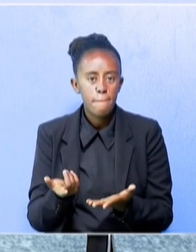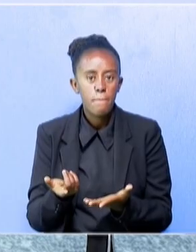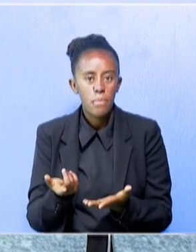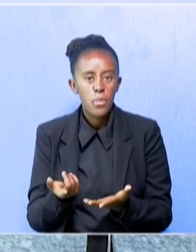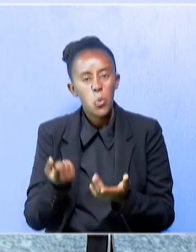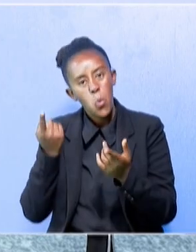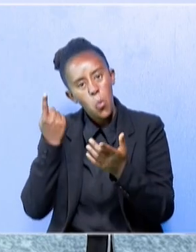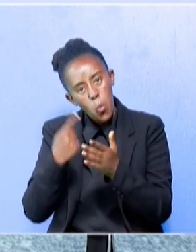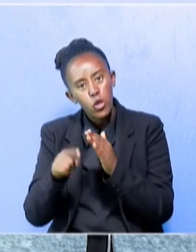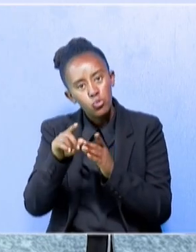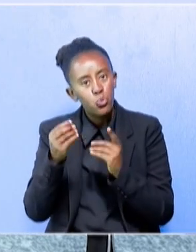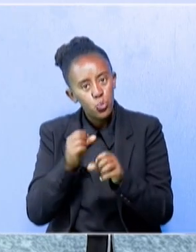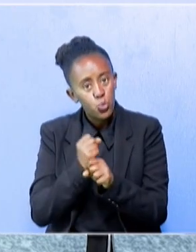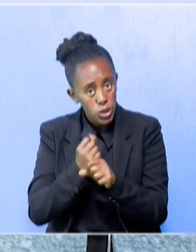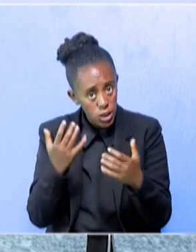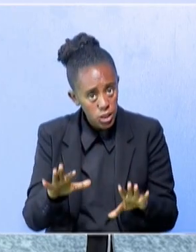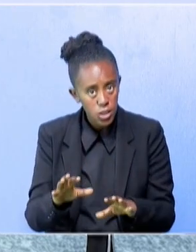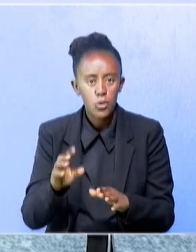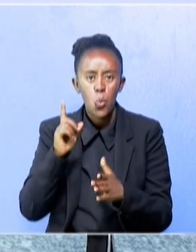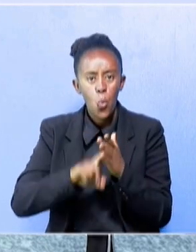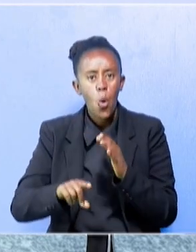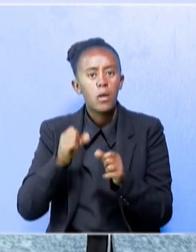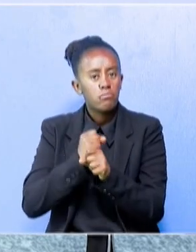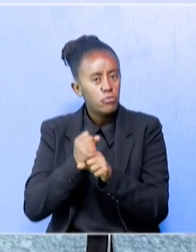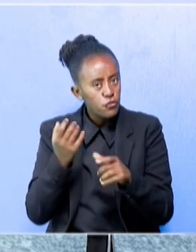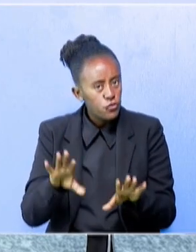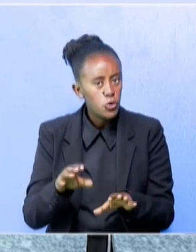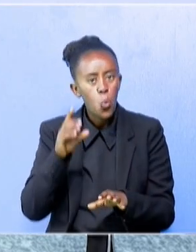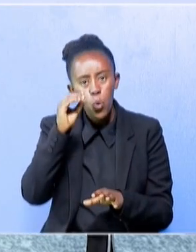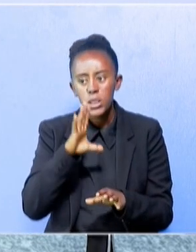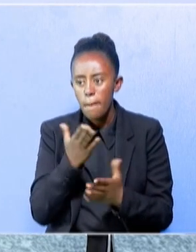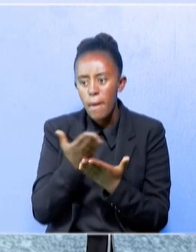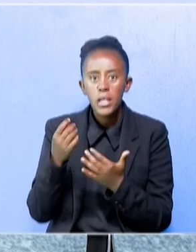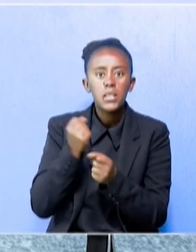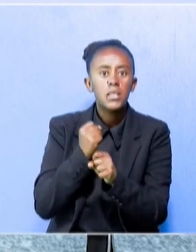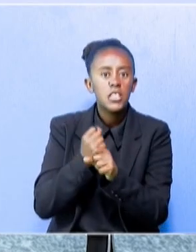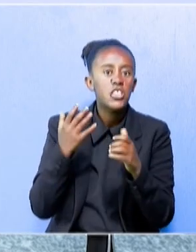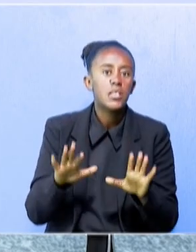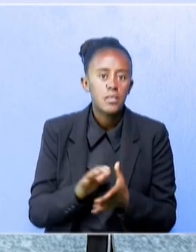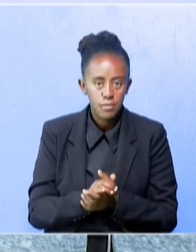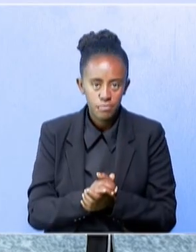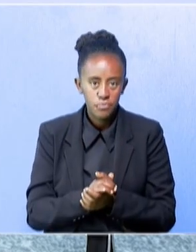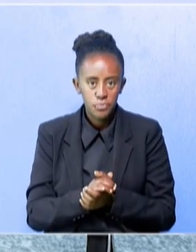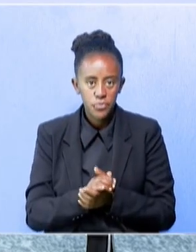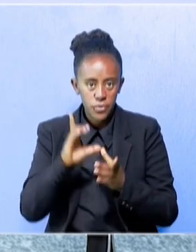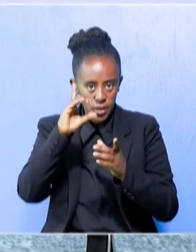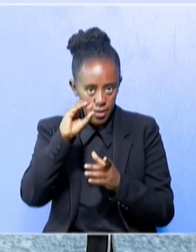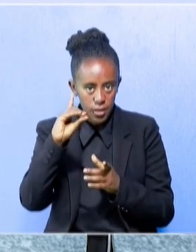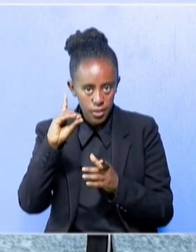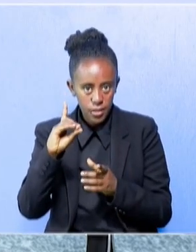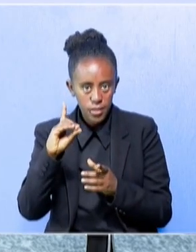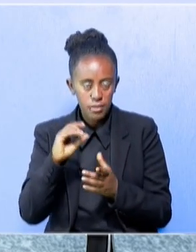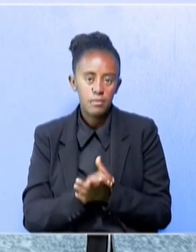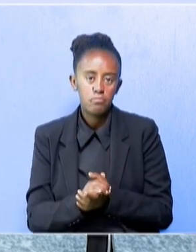did, what you did, and what happened in the previous time. What did somebody do? What happened in the previous